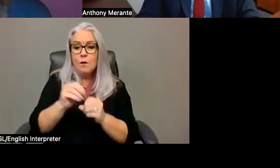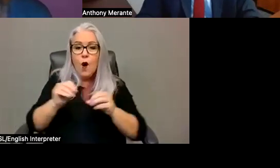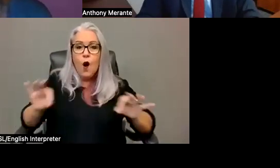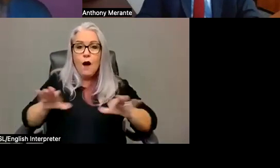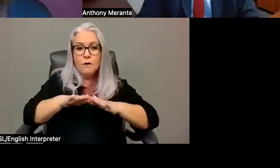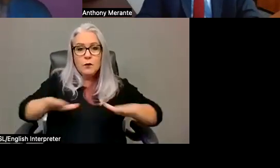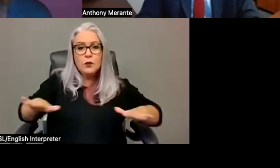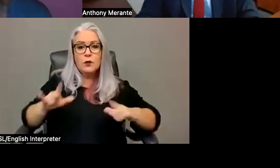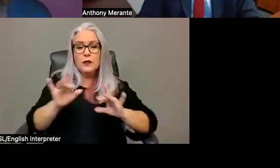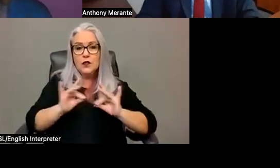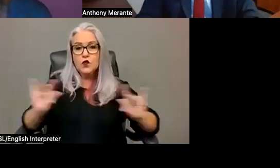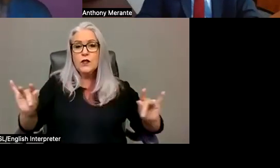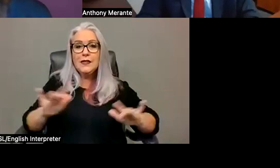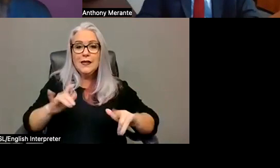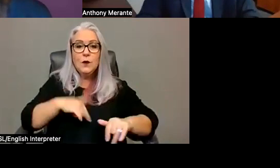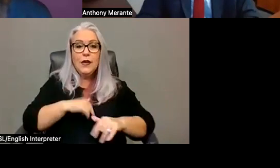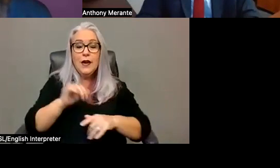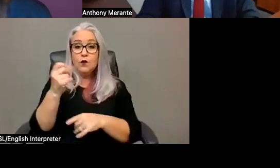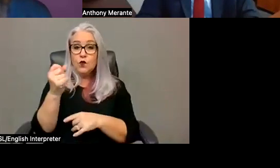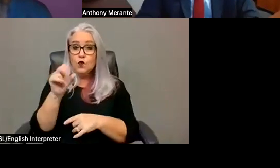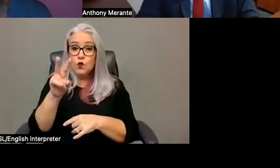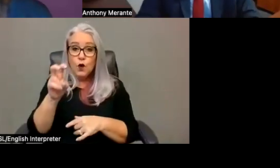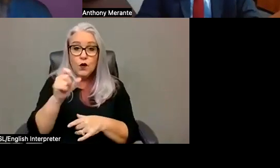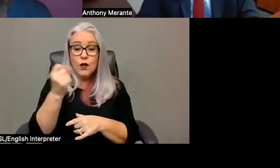have 211,000 people and